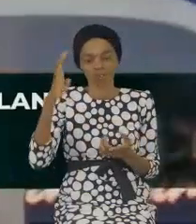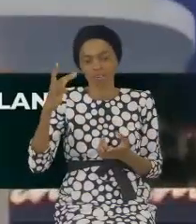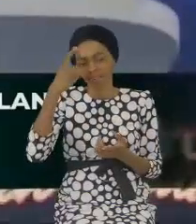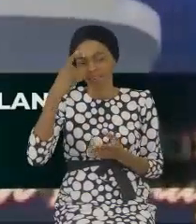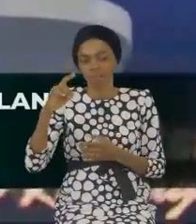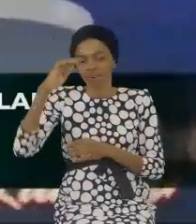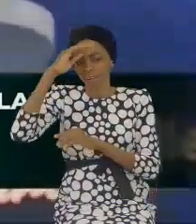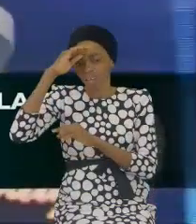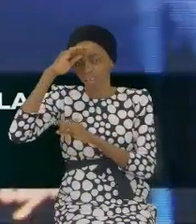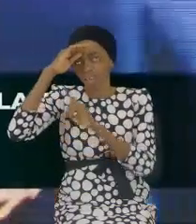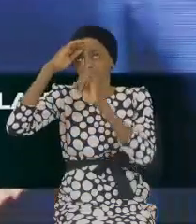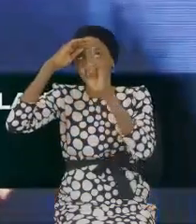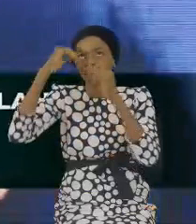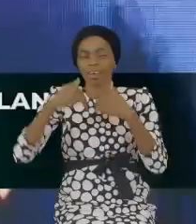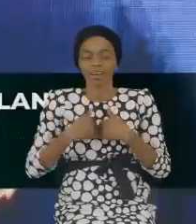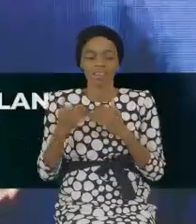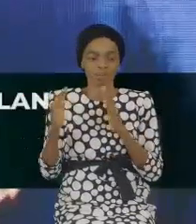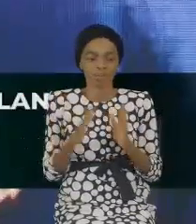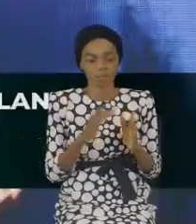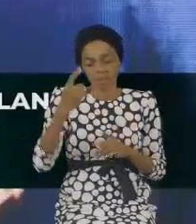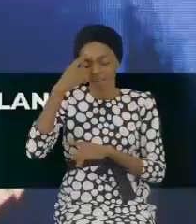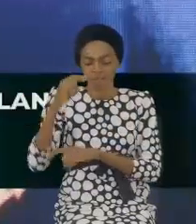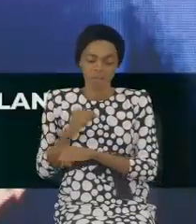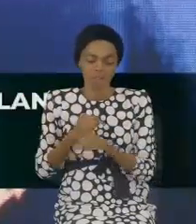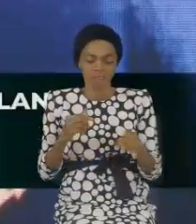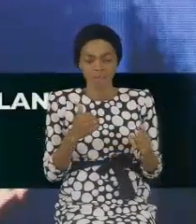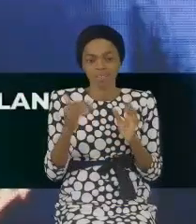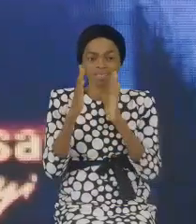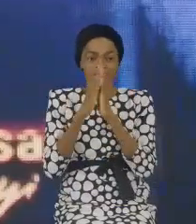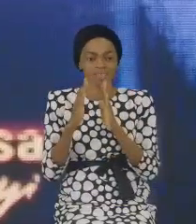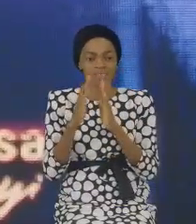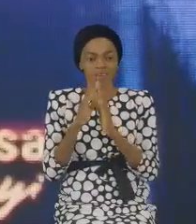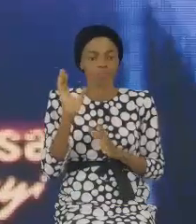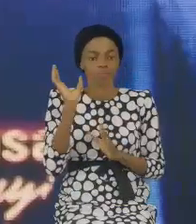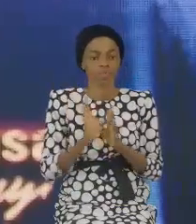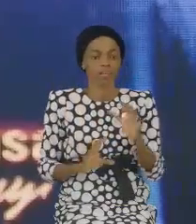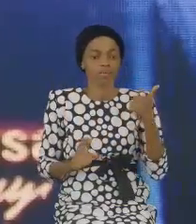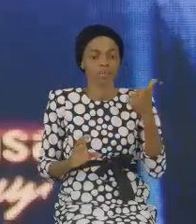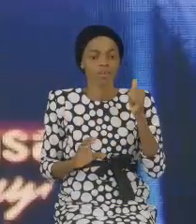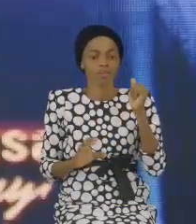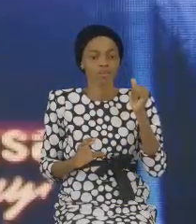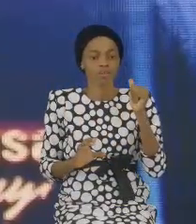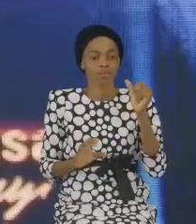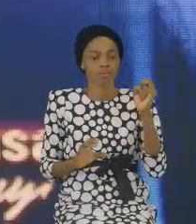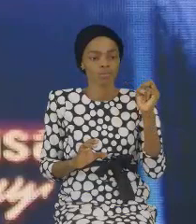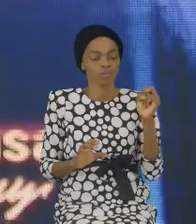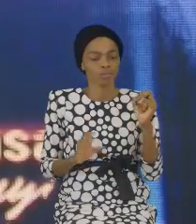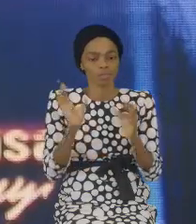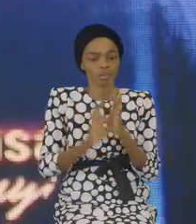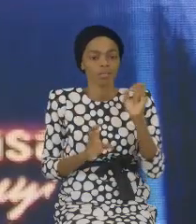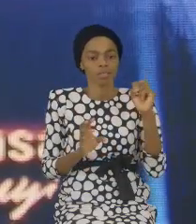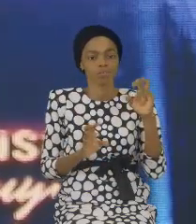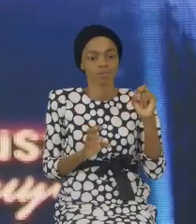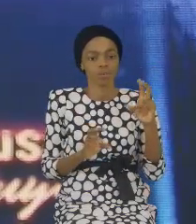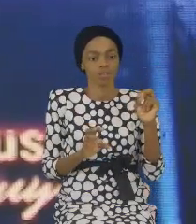he has prepared for them a city. Chapter 12, reading from verse 22. Hebrews